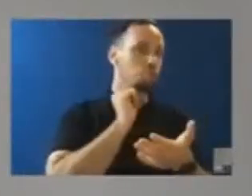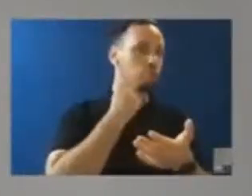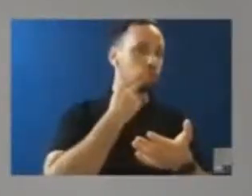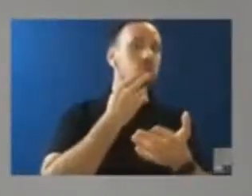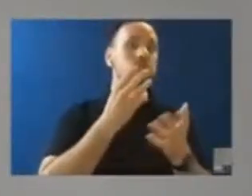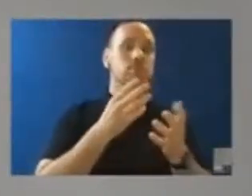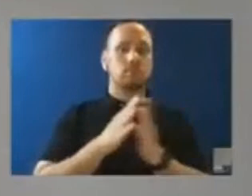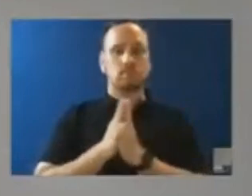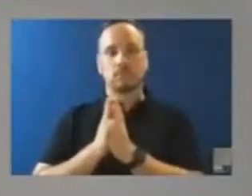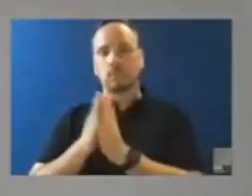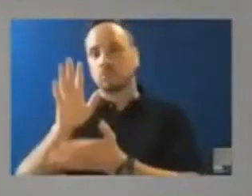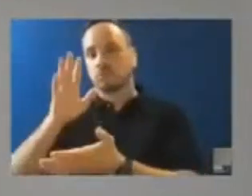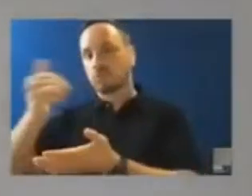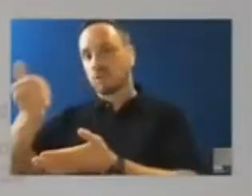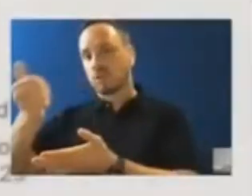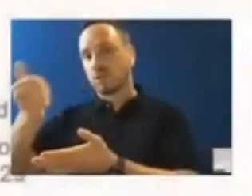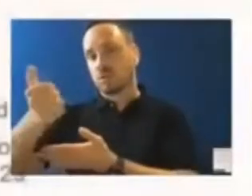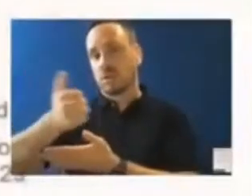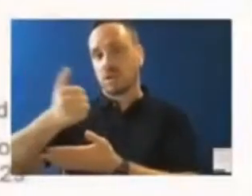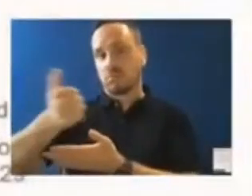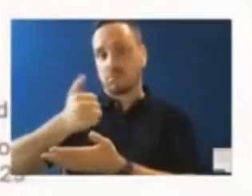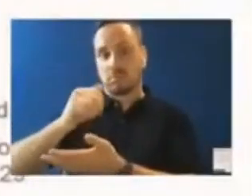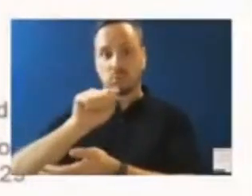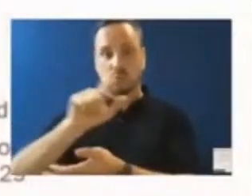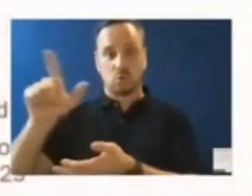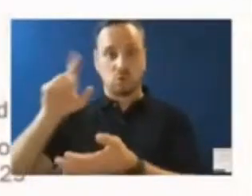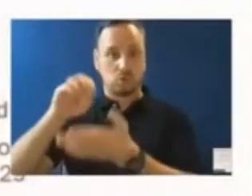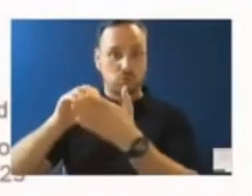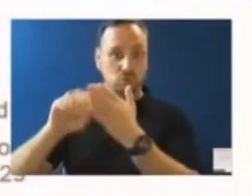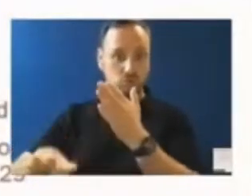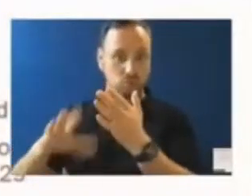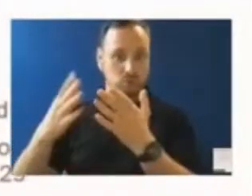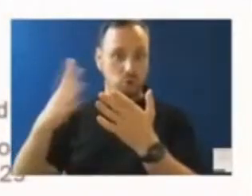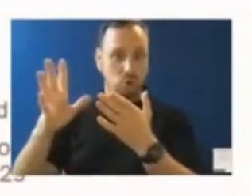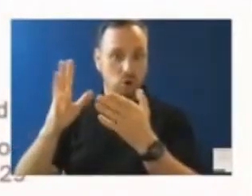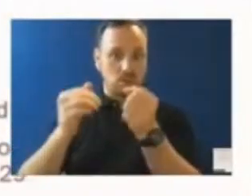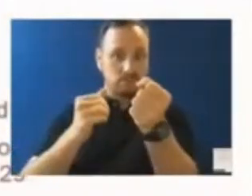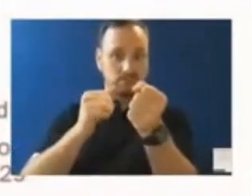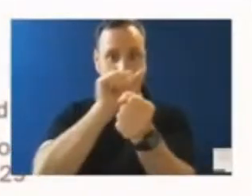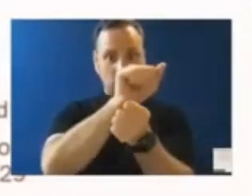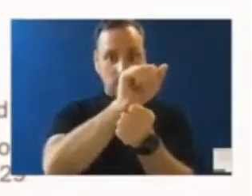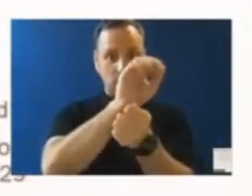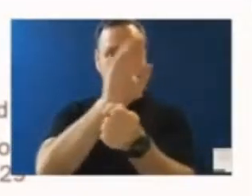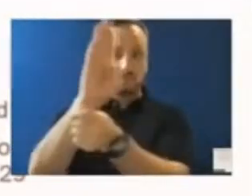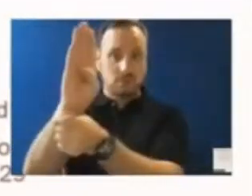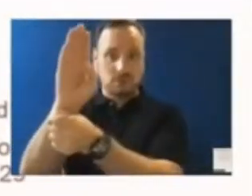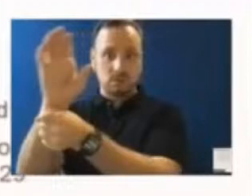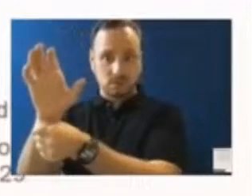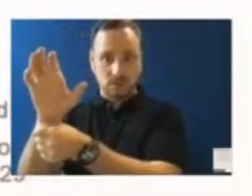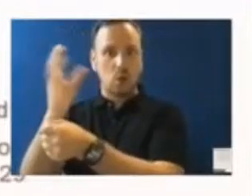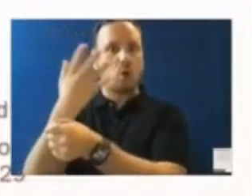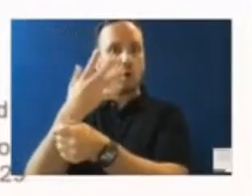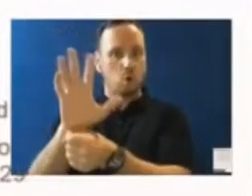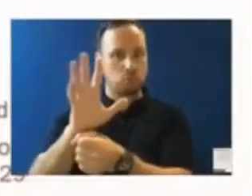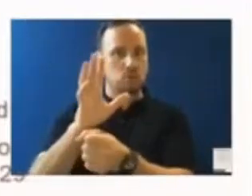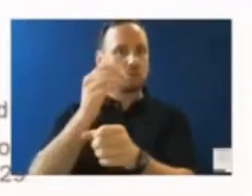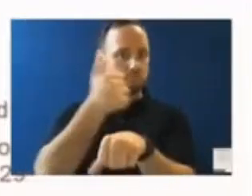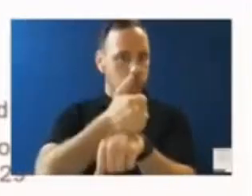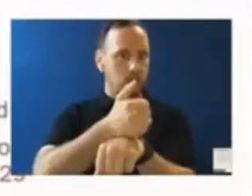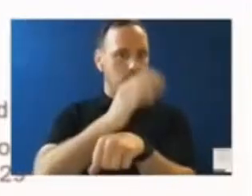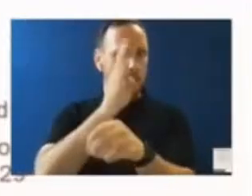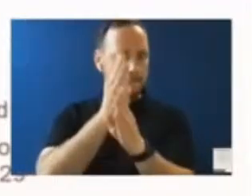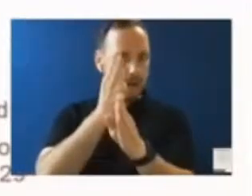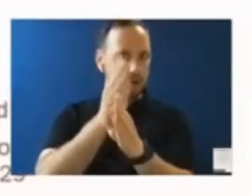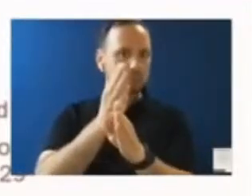transportation, all students who have been assigned to an A, B, or C cohort have been assigned to buses. So once a date